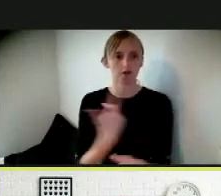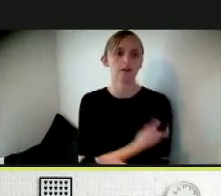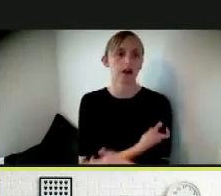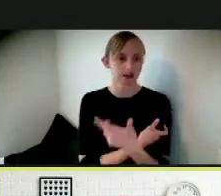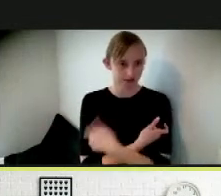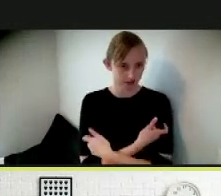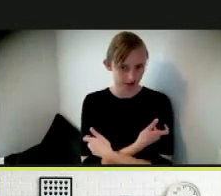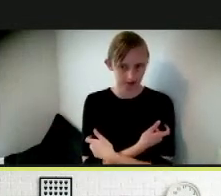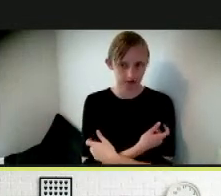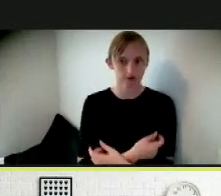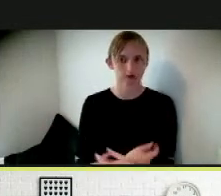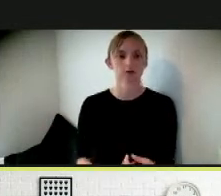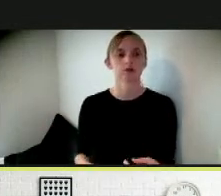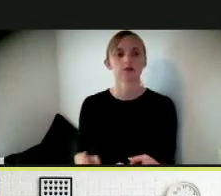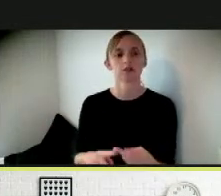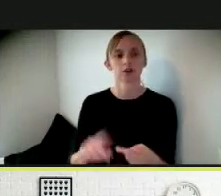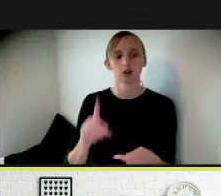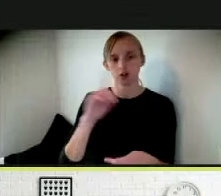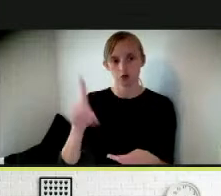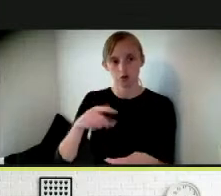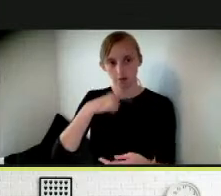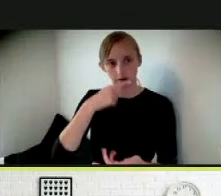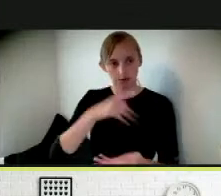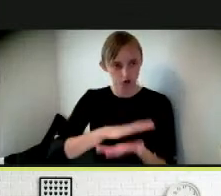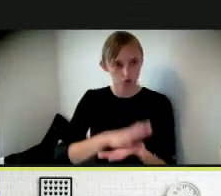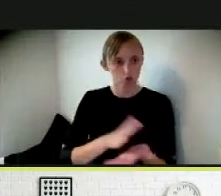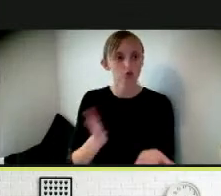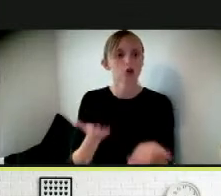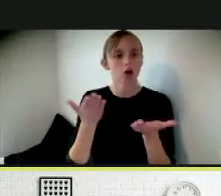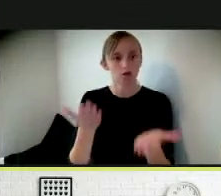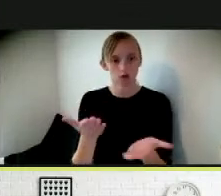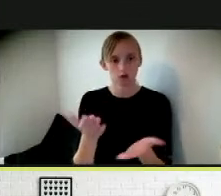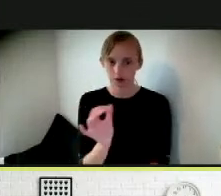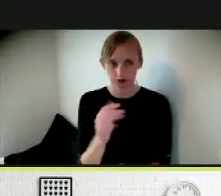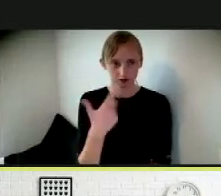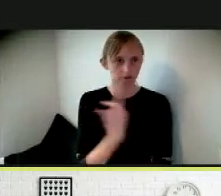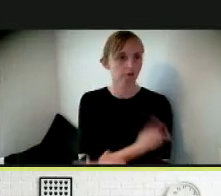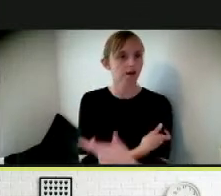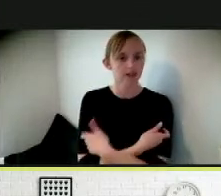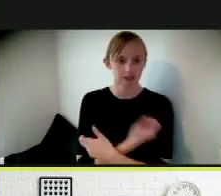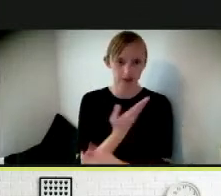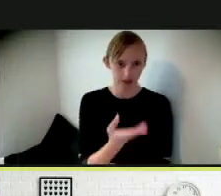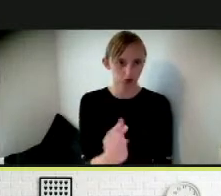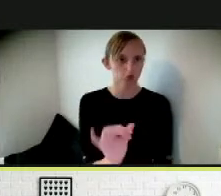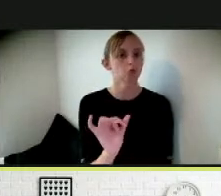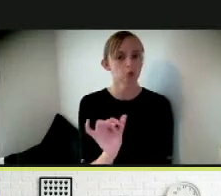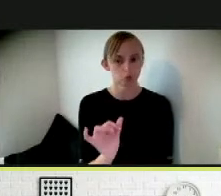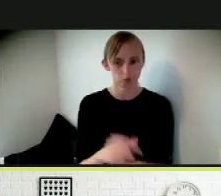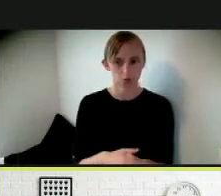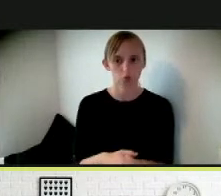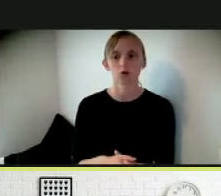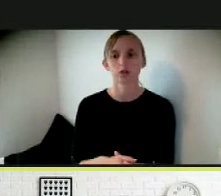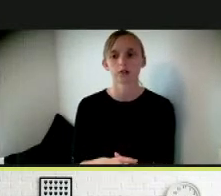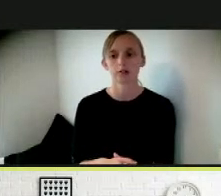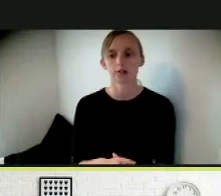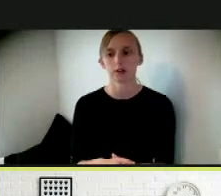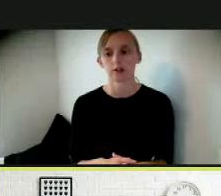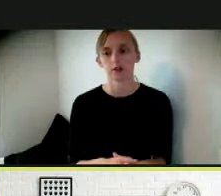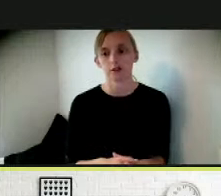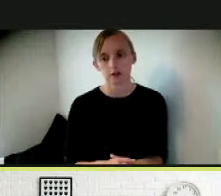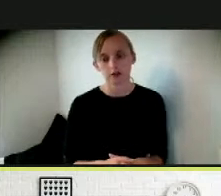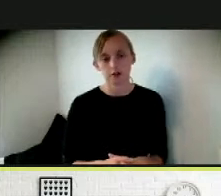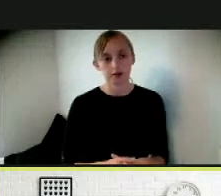as well as in Detroit Public Schools, we're offering the vaccine as well. We work with them. And then just a